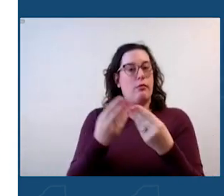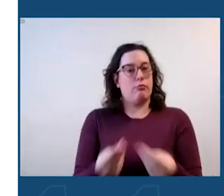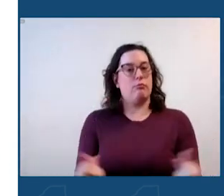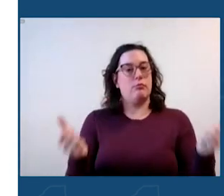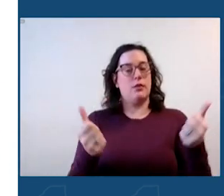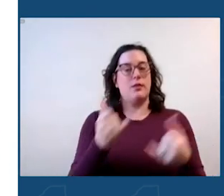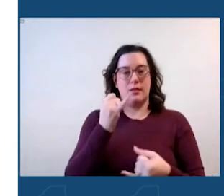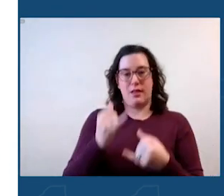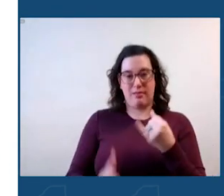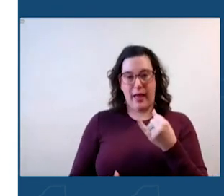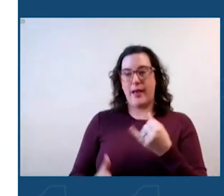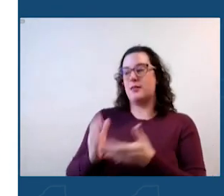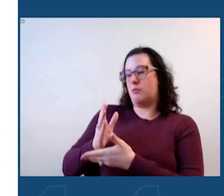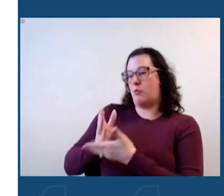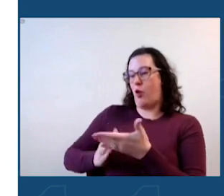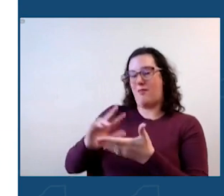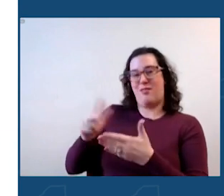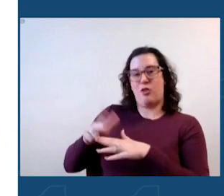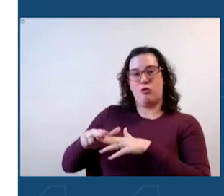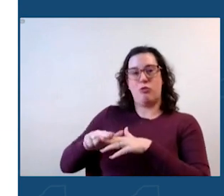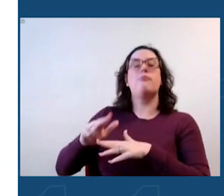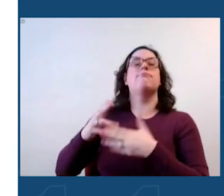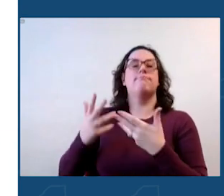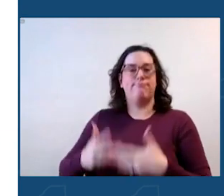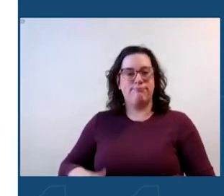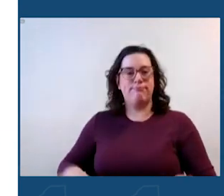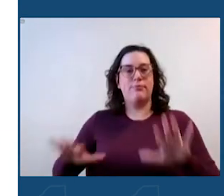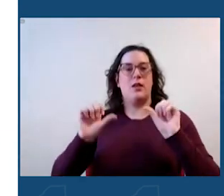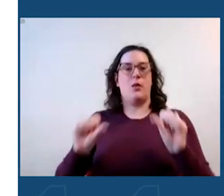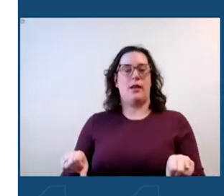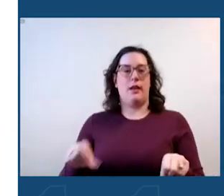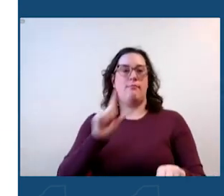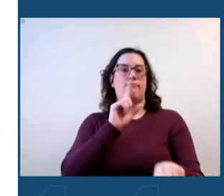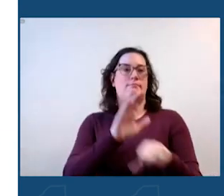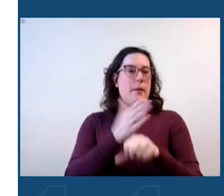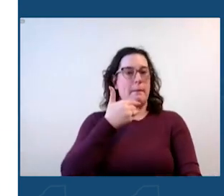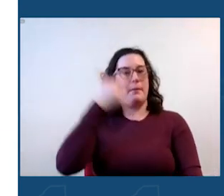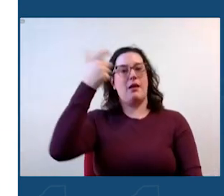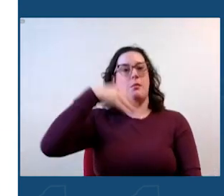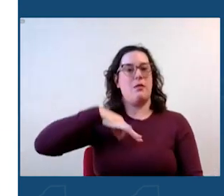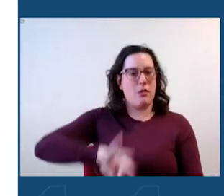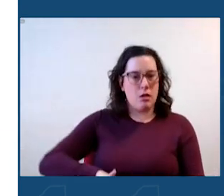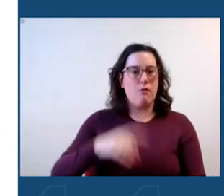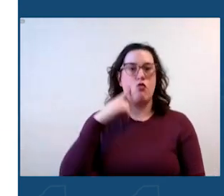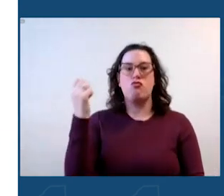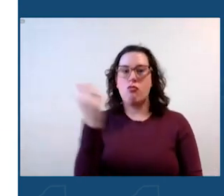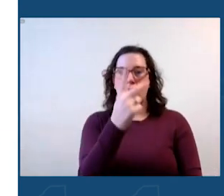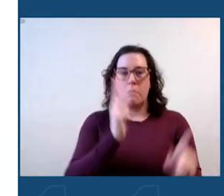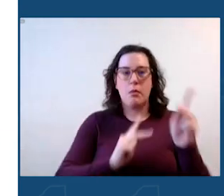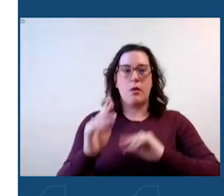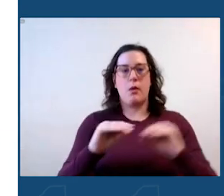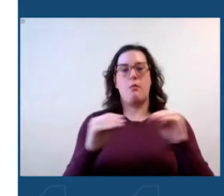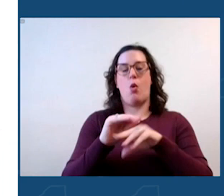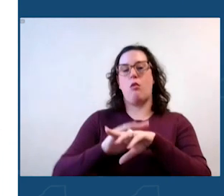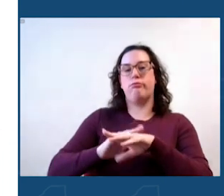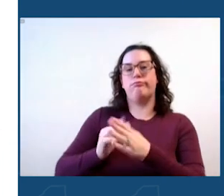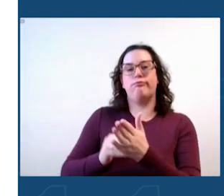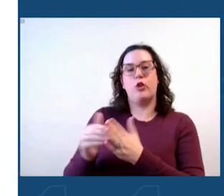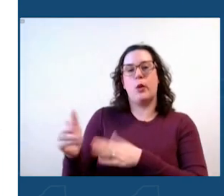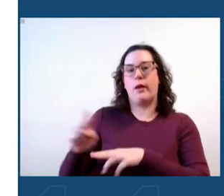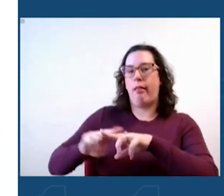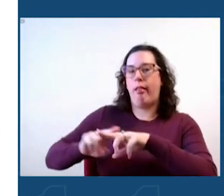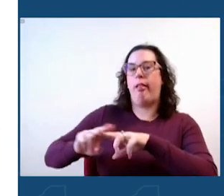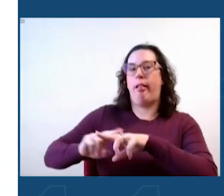track having been completed, we are able to deliver on the best benefit of all, more frequent Long Island Railroad